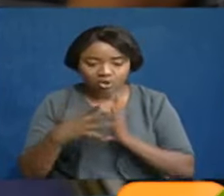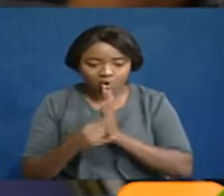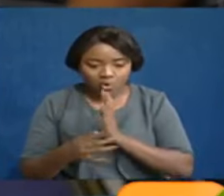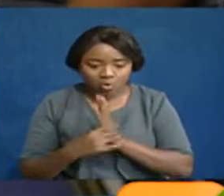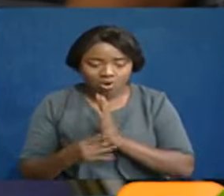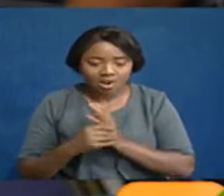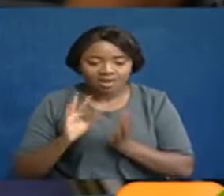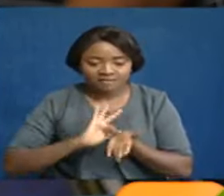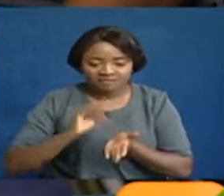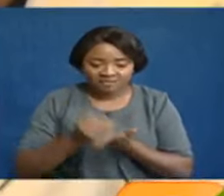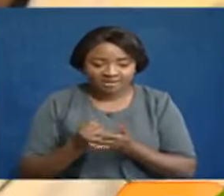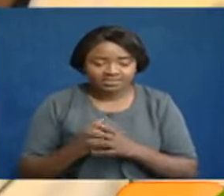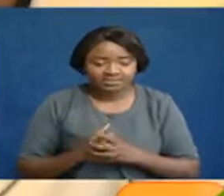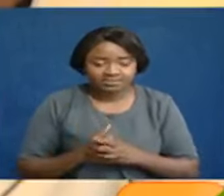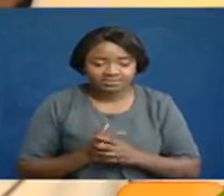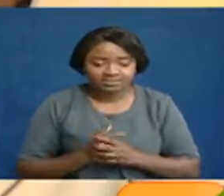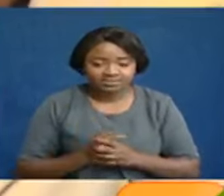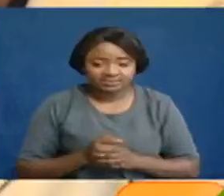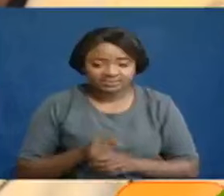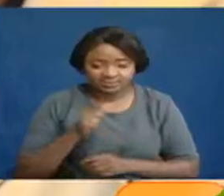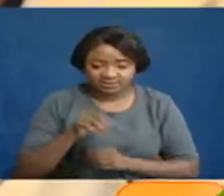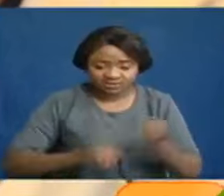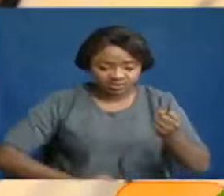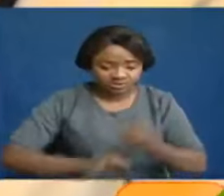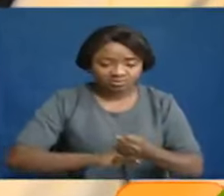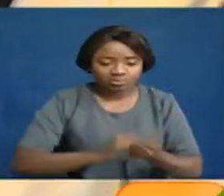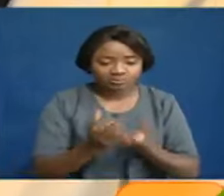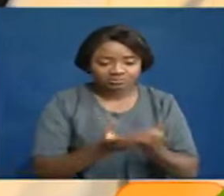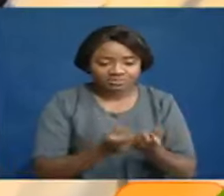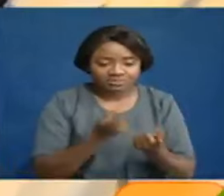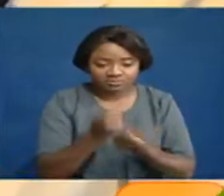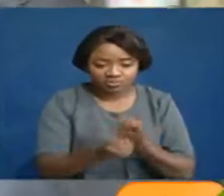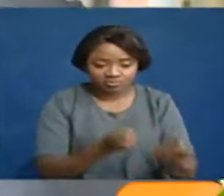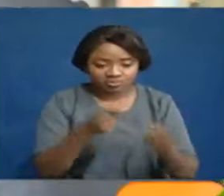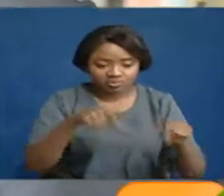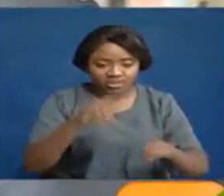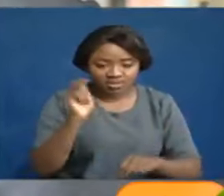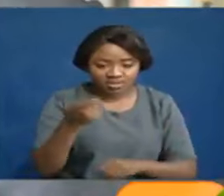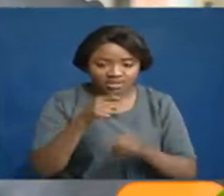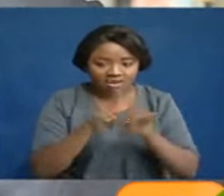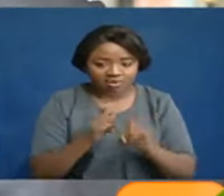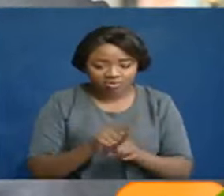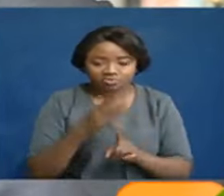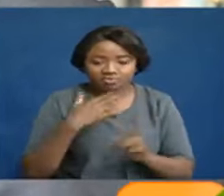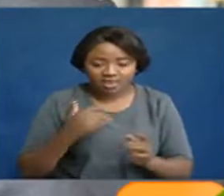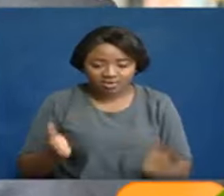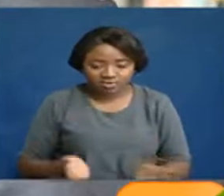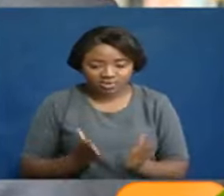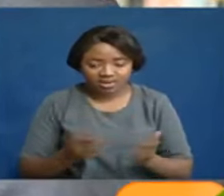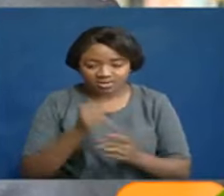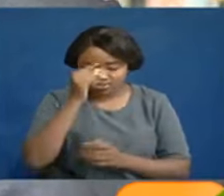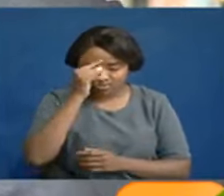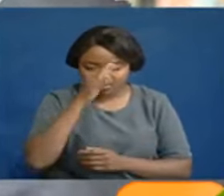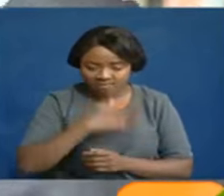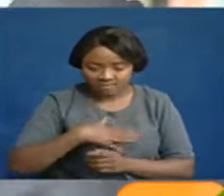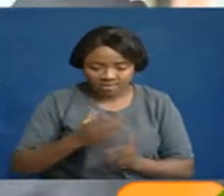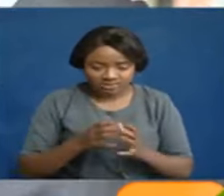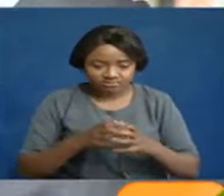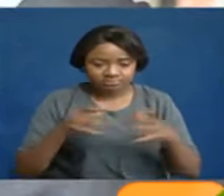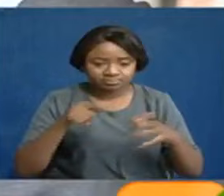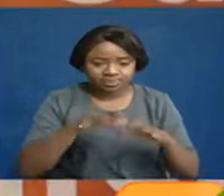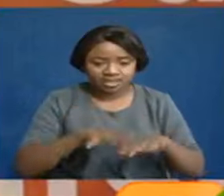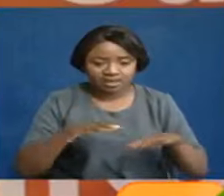667 million shillings, to support SMEs in Kenya. Sector players also urged the government to enhance the capital market to address the